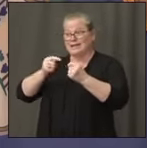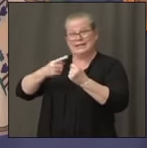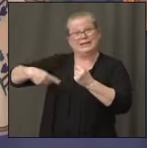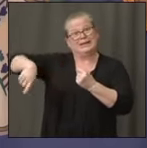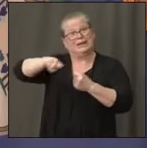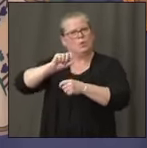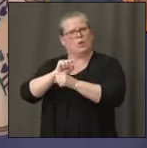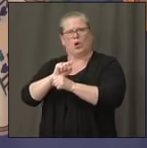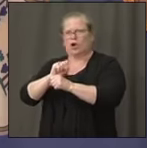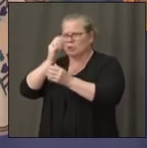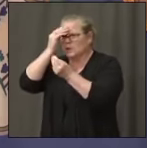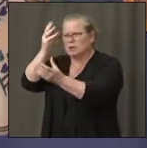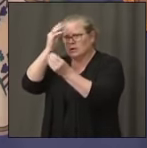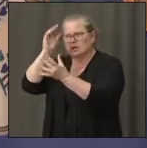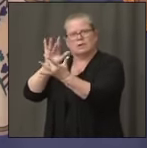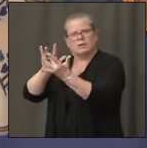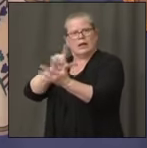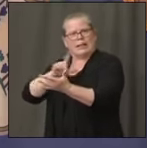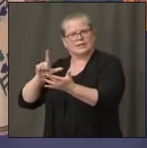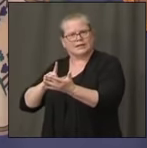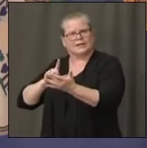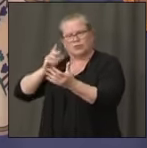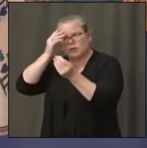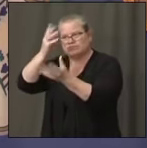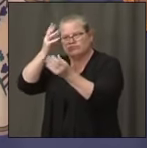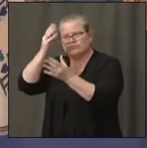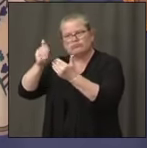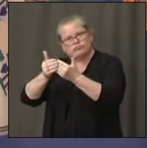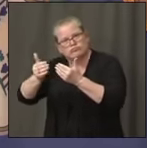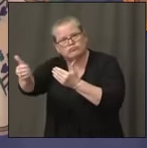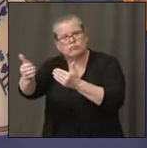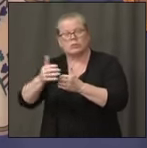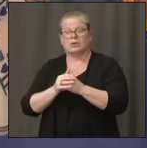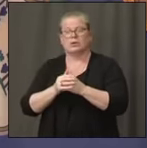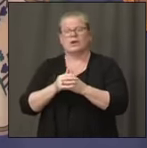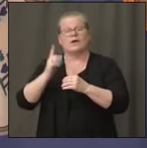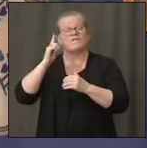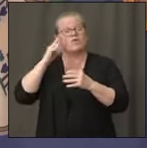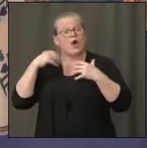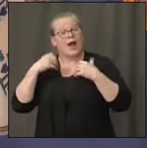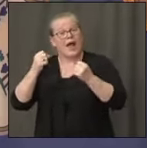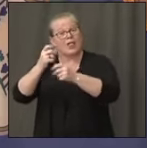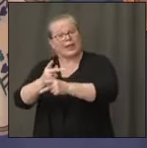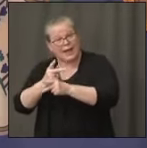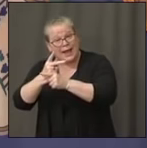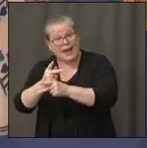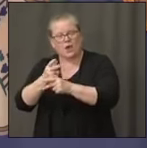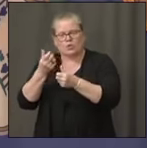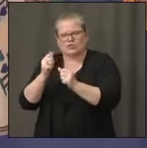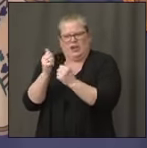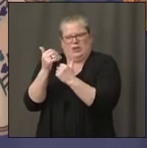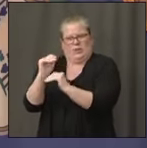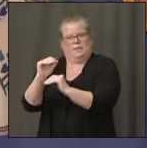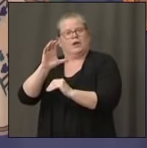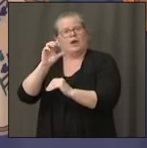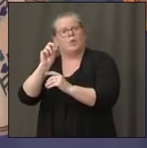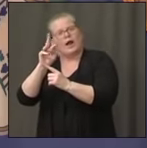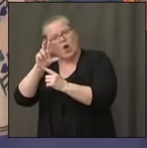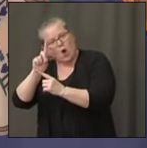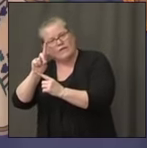basis going forward. We tried to limit what we did in terms of healthcare, COVID health, our COVID health response,